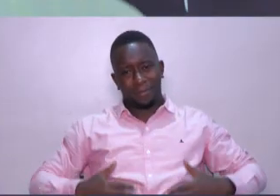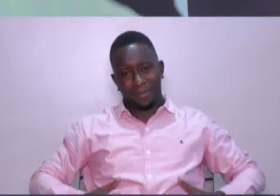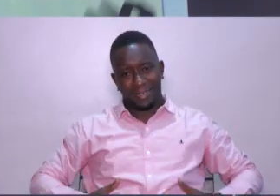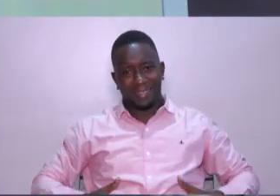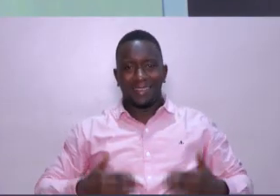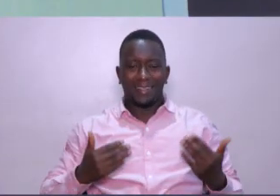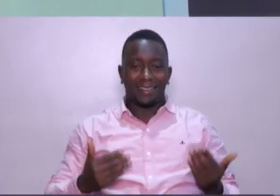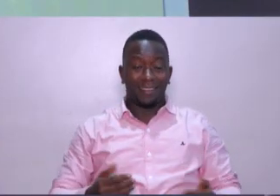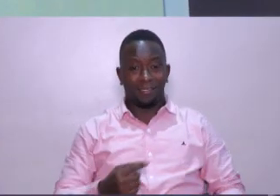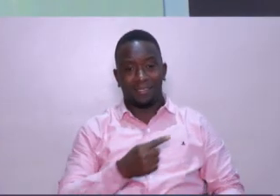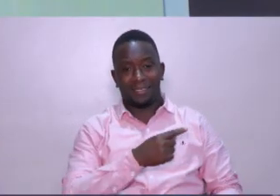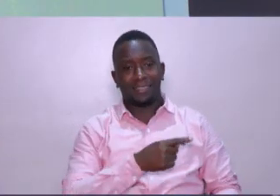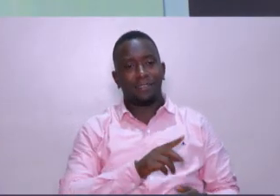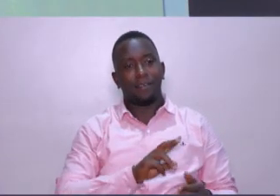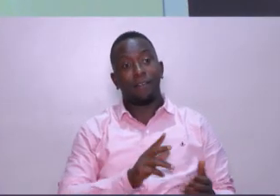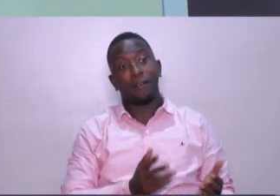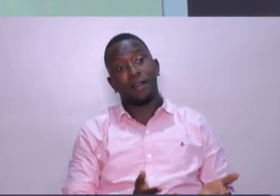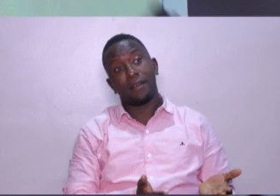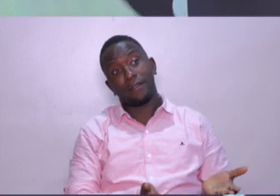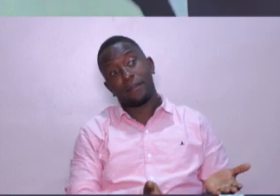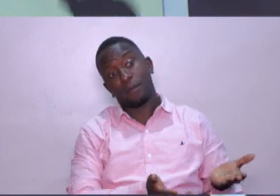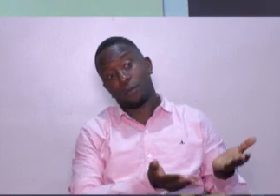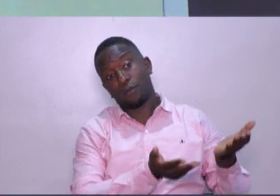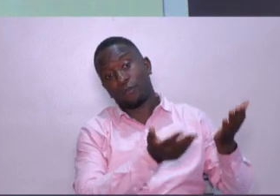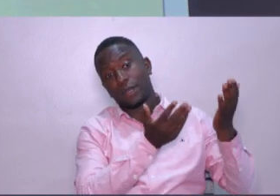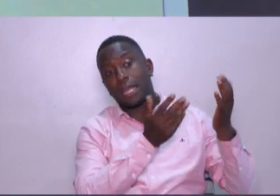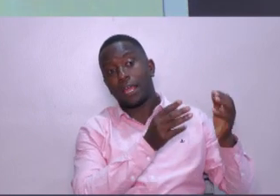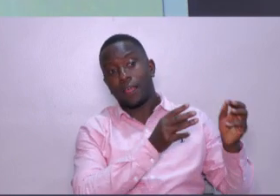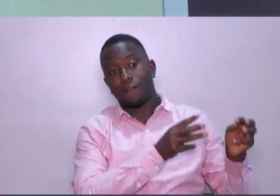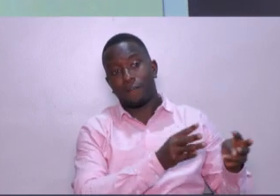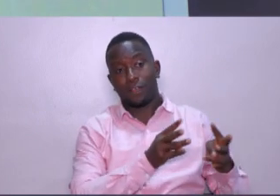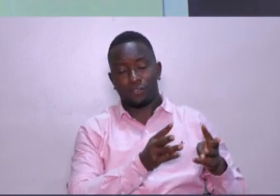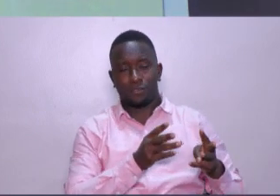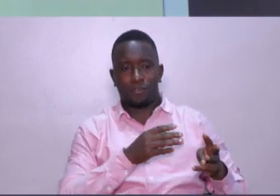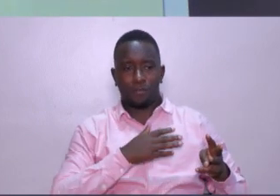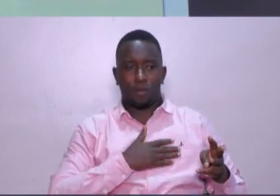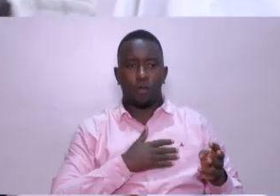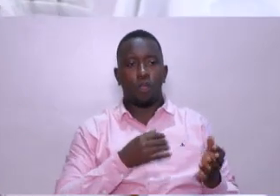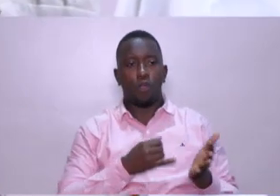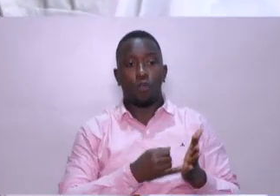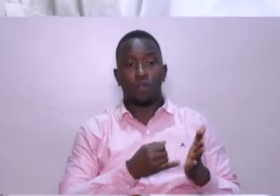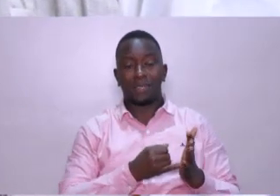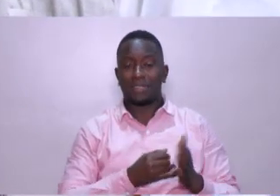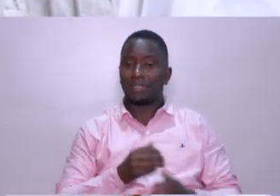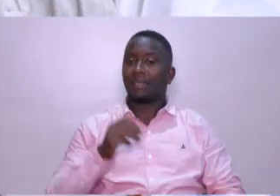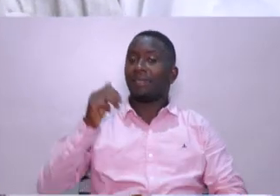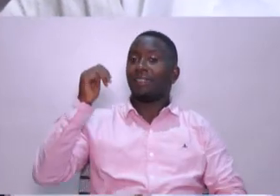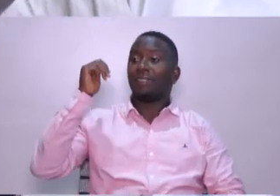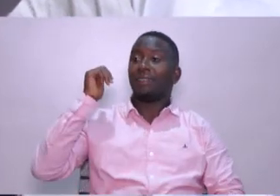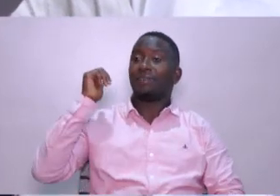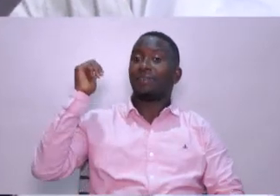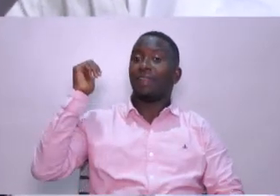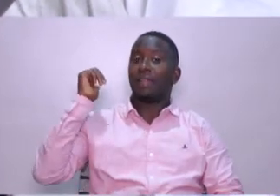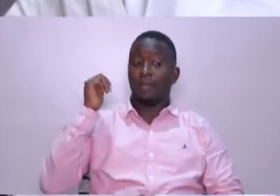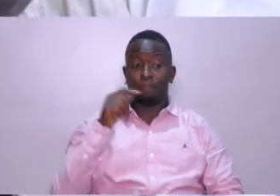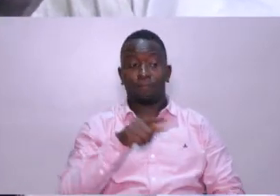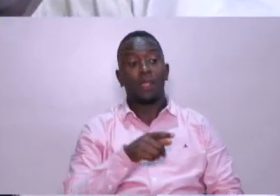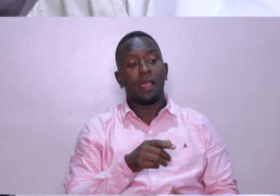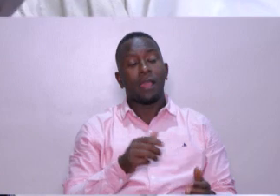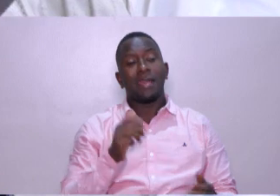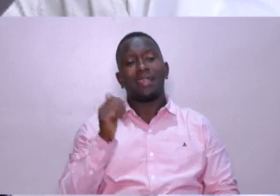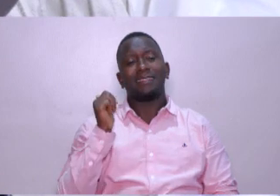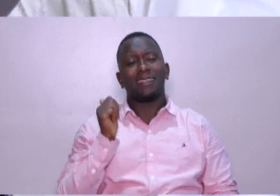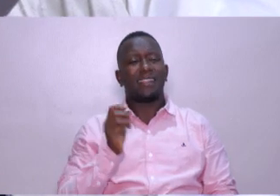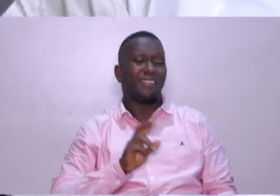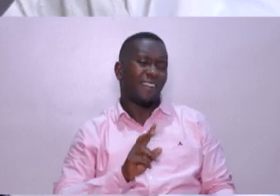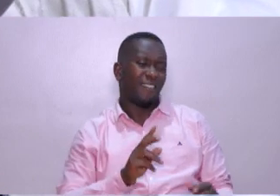This is the improved version of our own content yesterday. Yesterday it was something